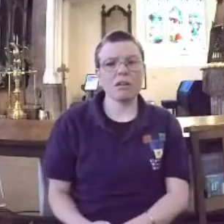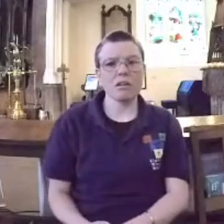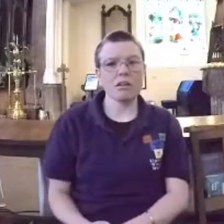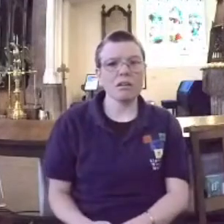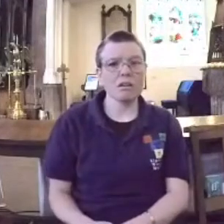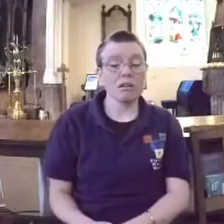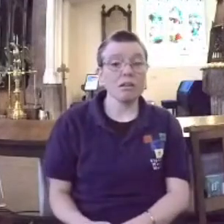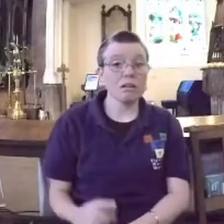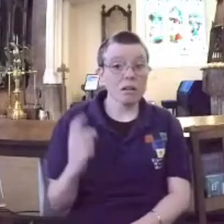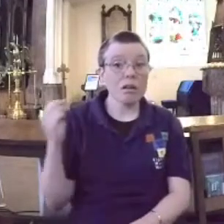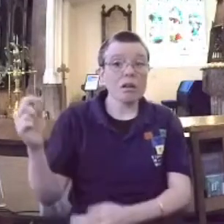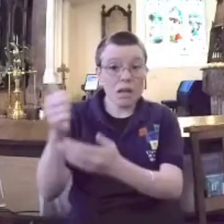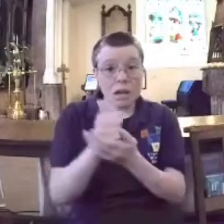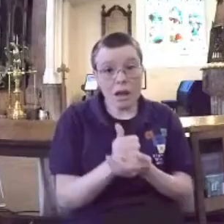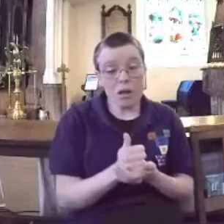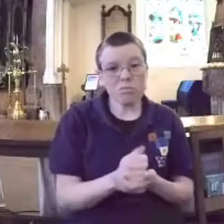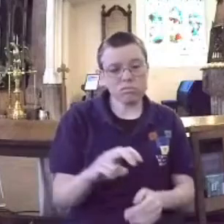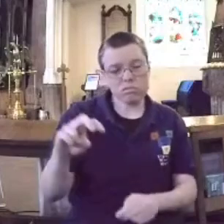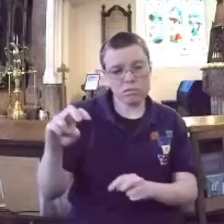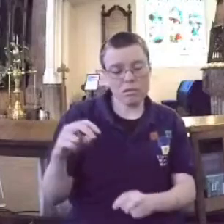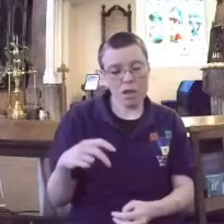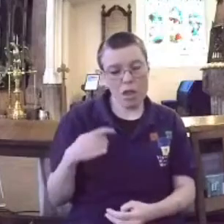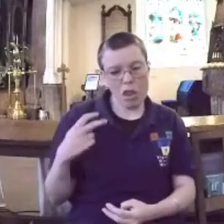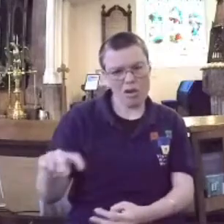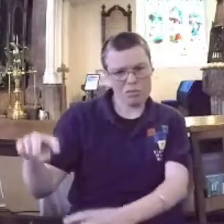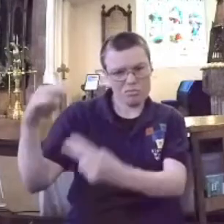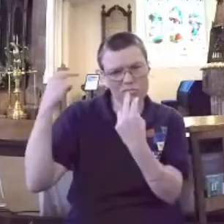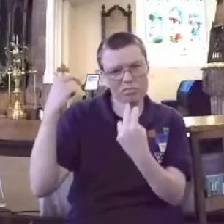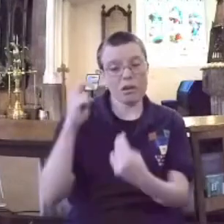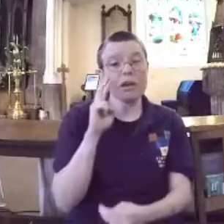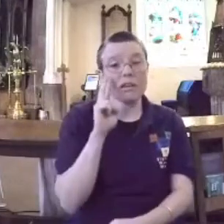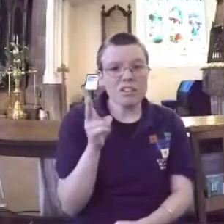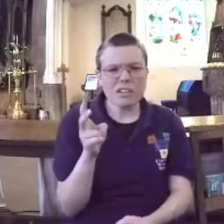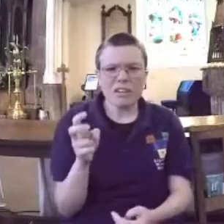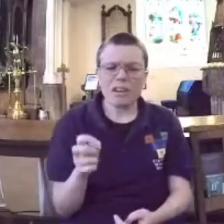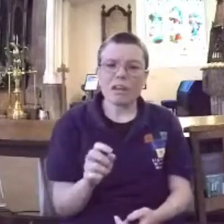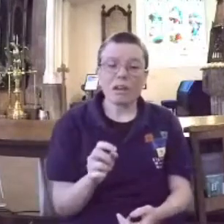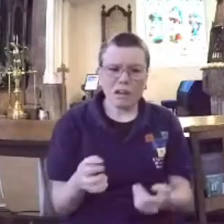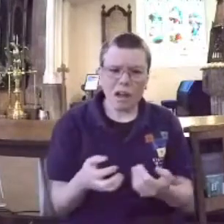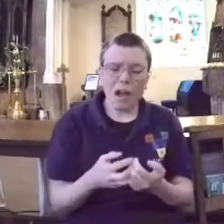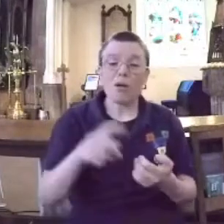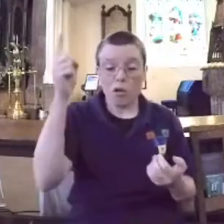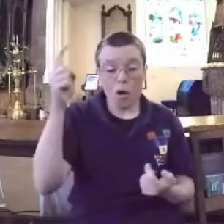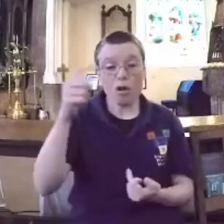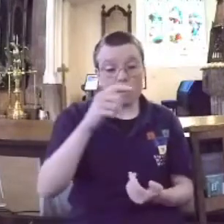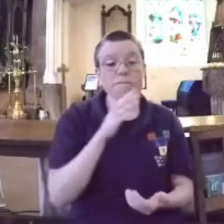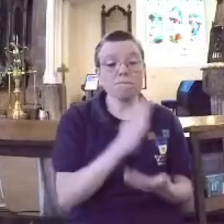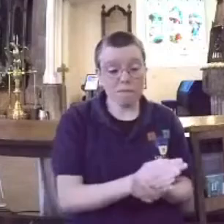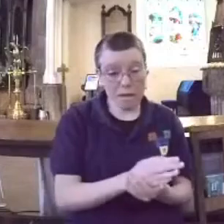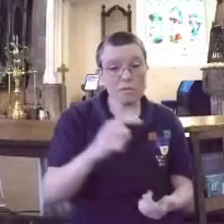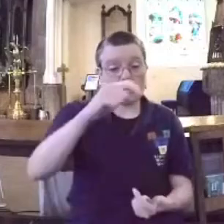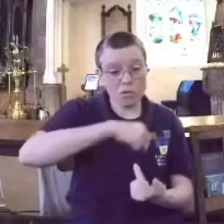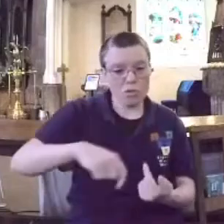And it can be helpful if we're looking back in our lives to see how faithful God has been to us in the past.